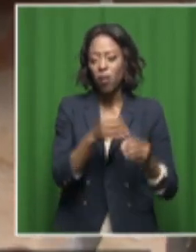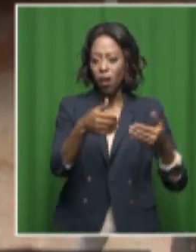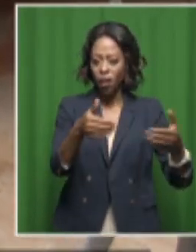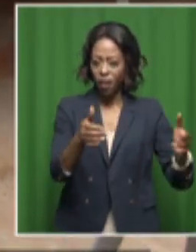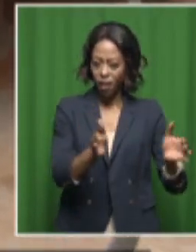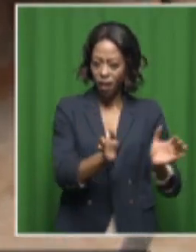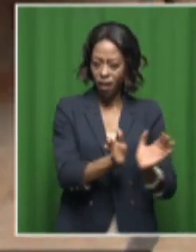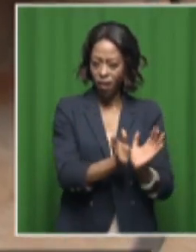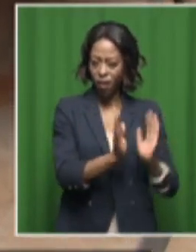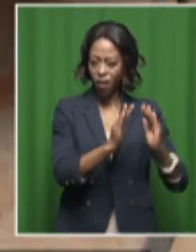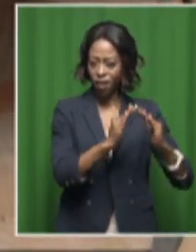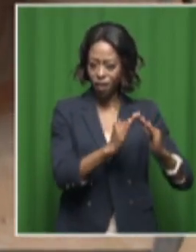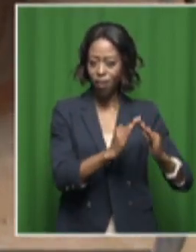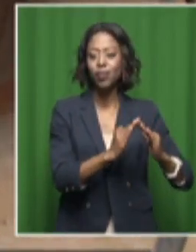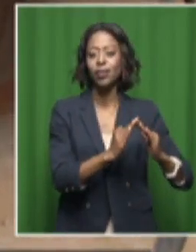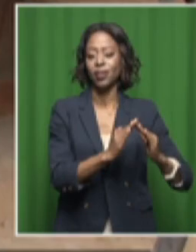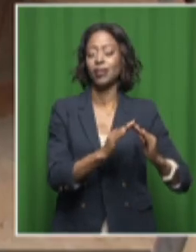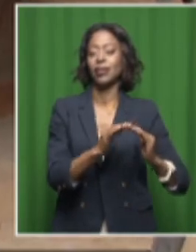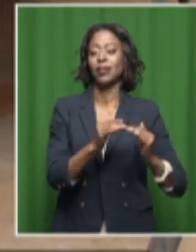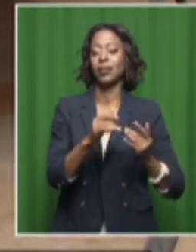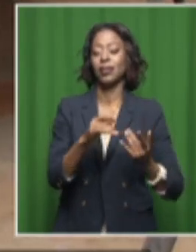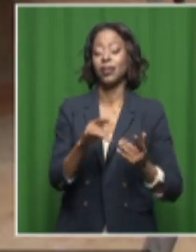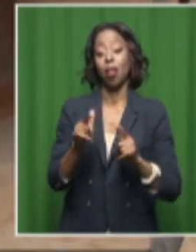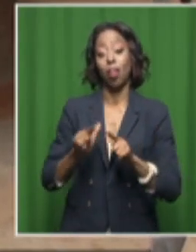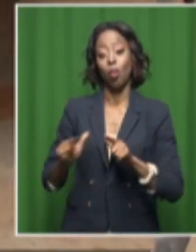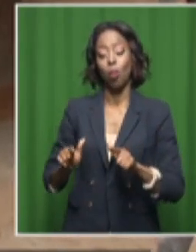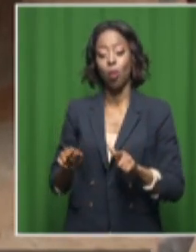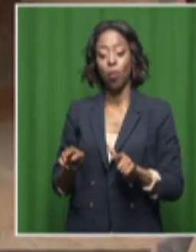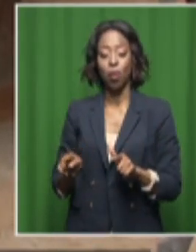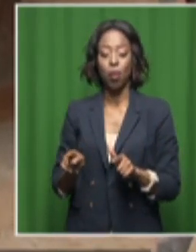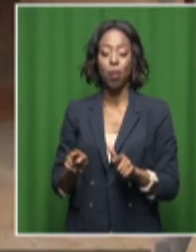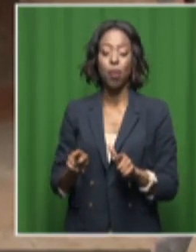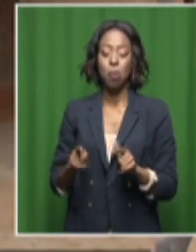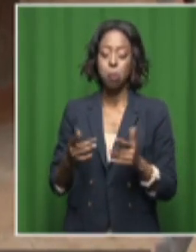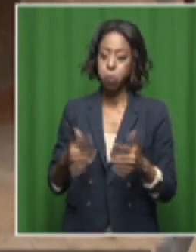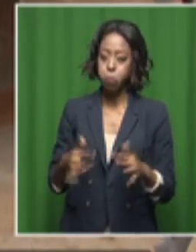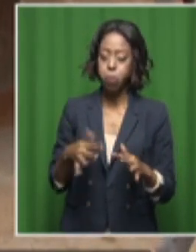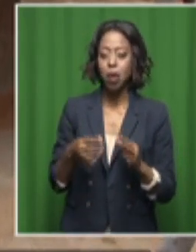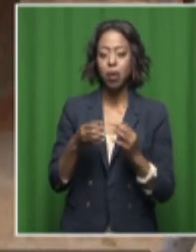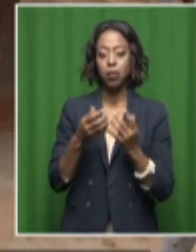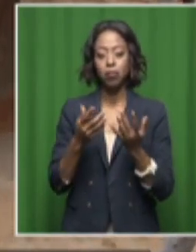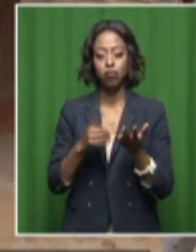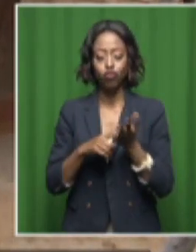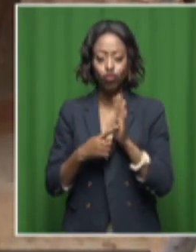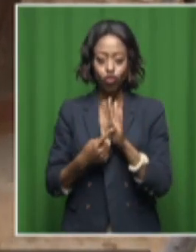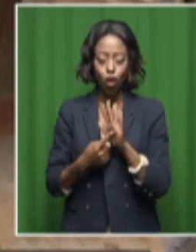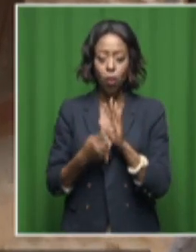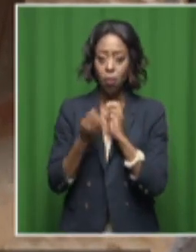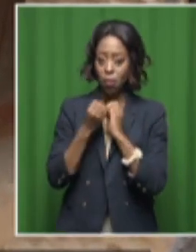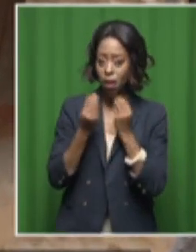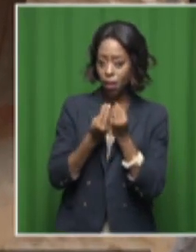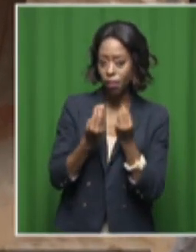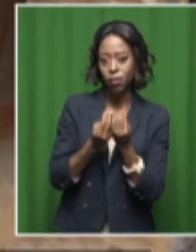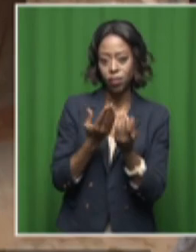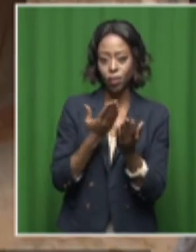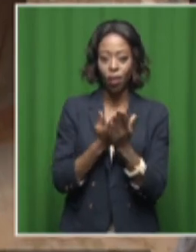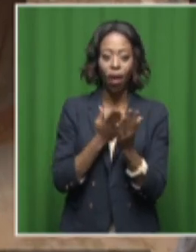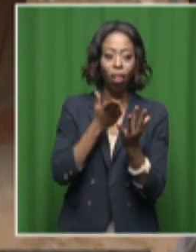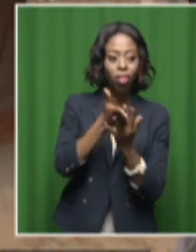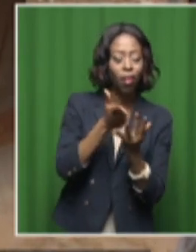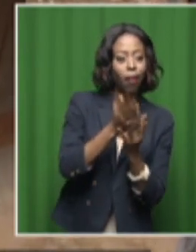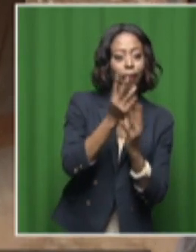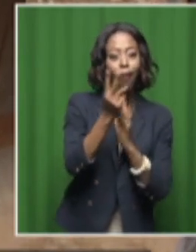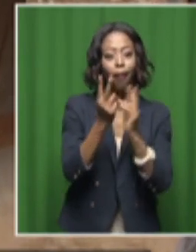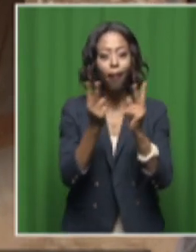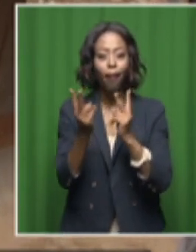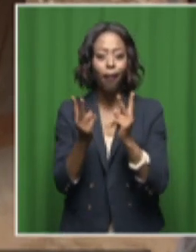have behind me here, Sakina. So Limpopo, quite a lot on show and quite a lot on offer. As you heard